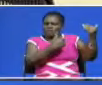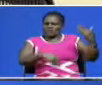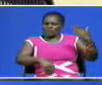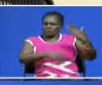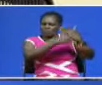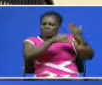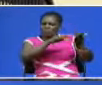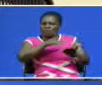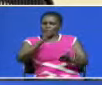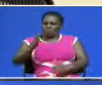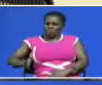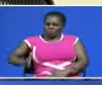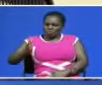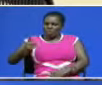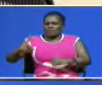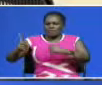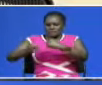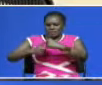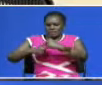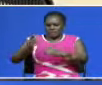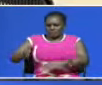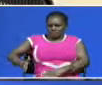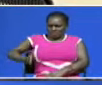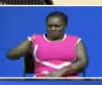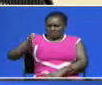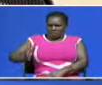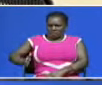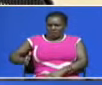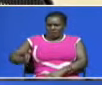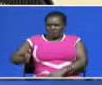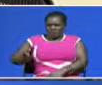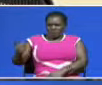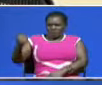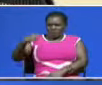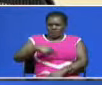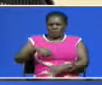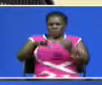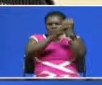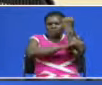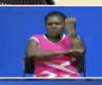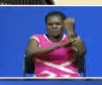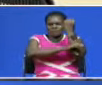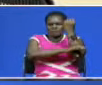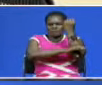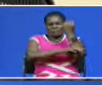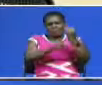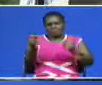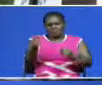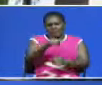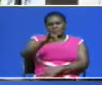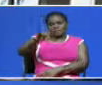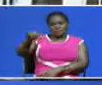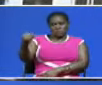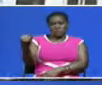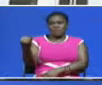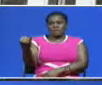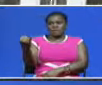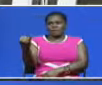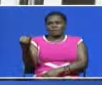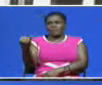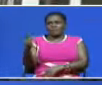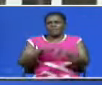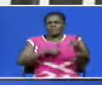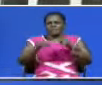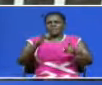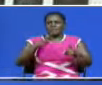additional 60 DMUs coming into the country, latest by January. My